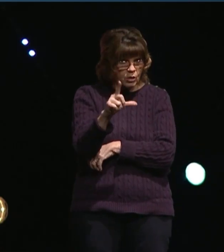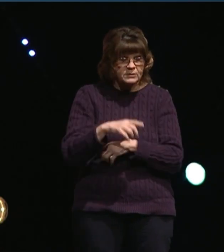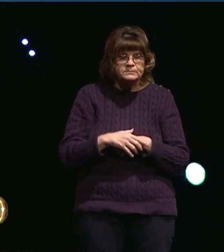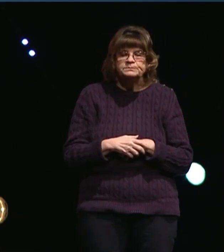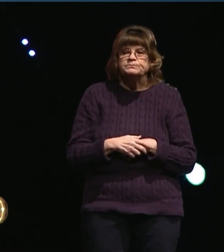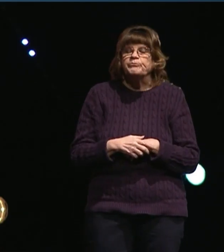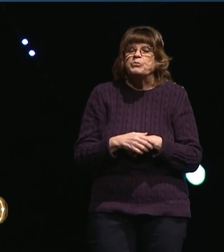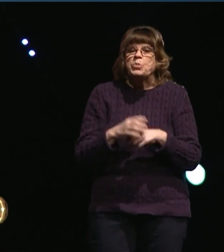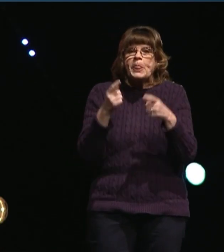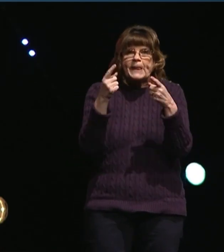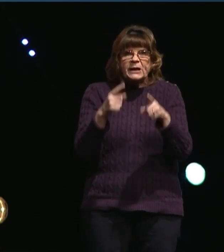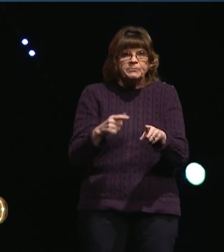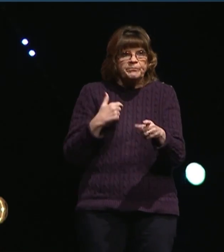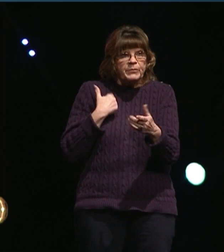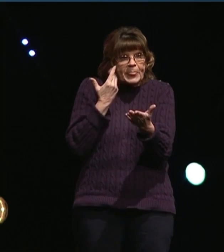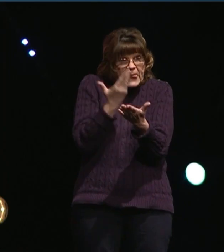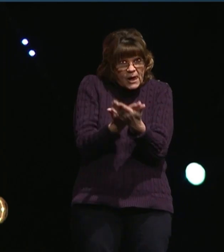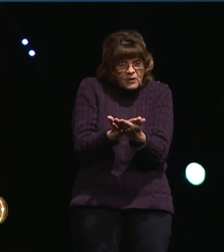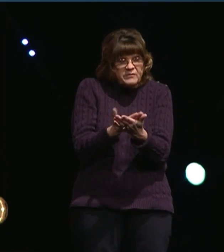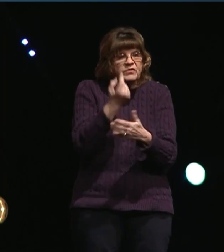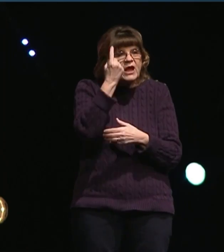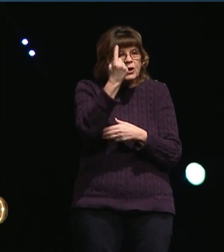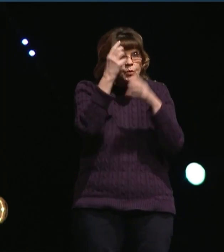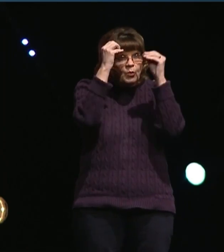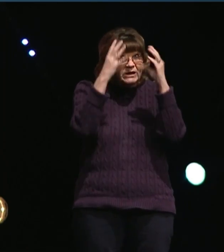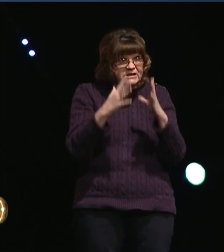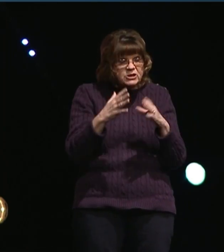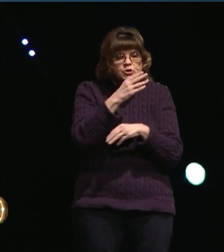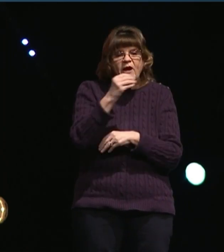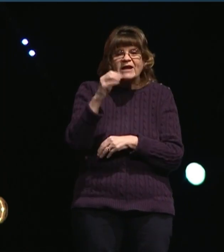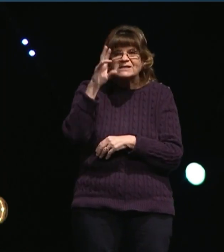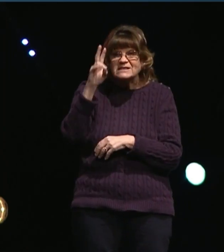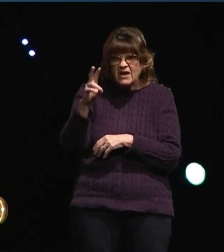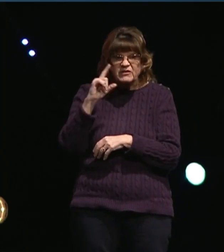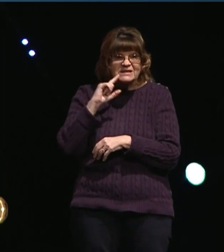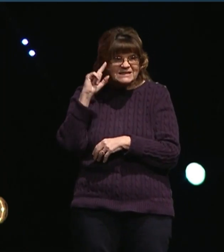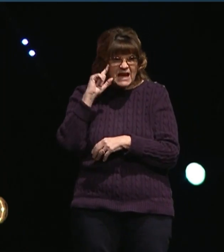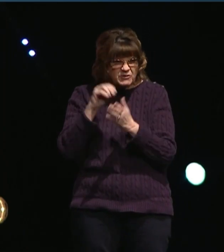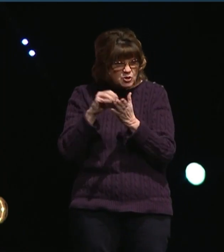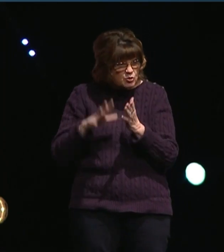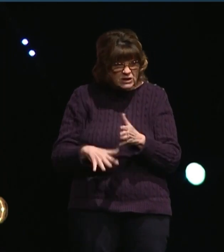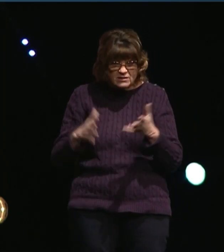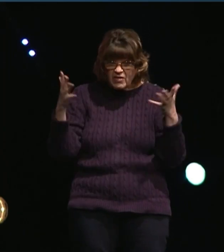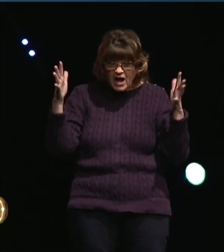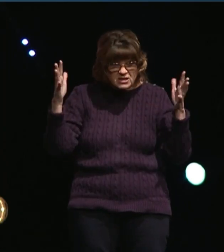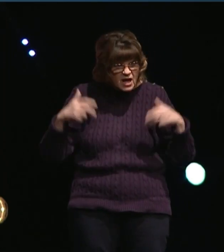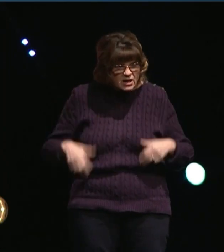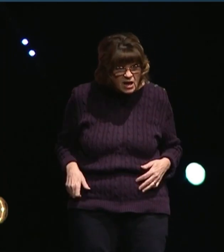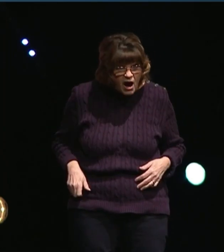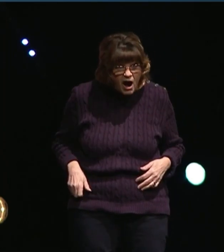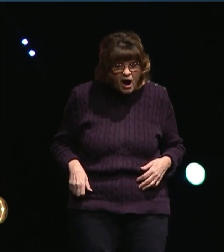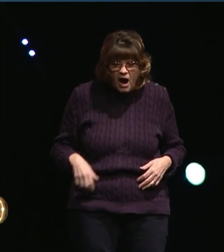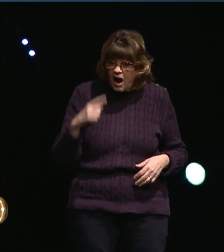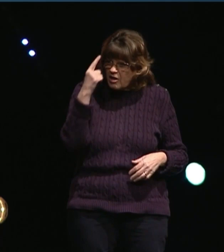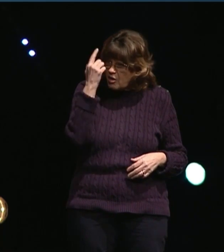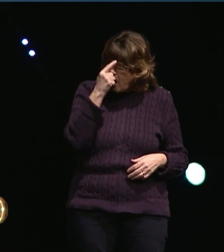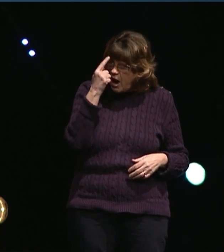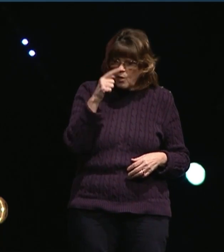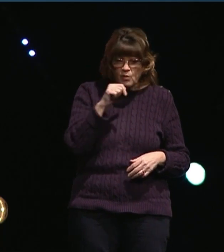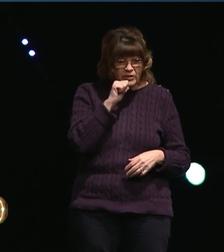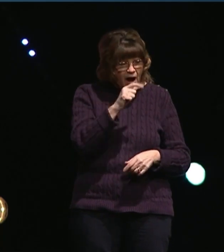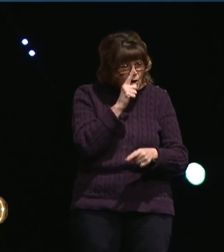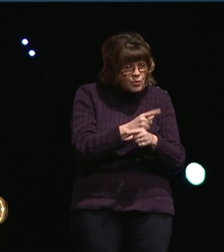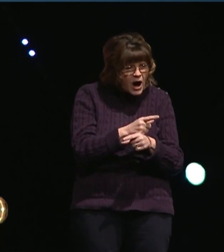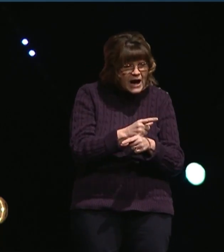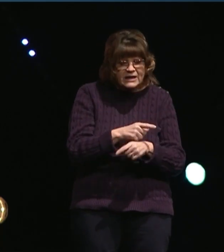When I got there, they had one teacher and seven deaf students, and that was it. And I thought, this is not right. No, they've